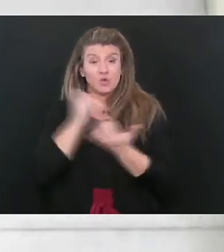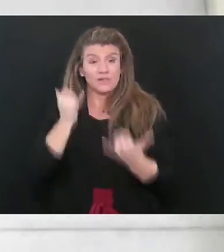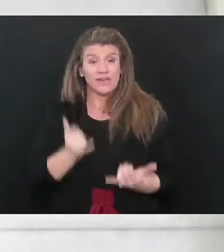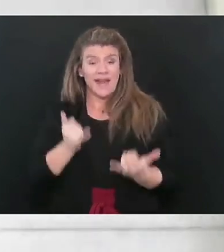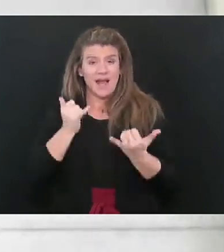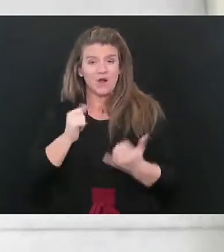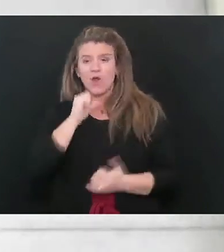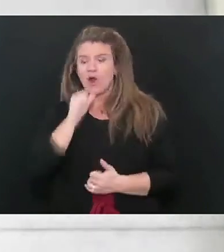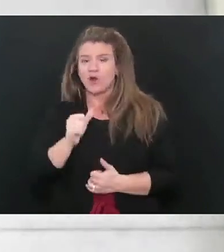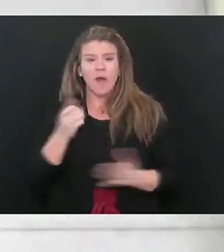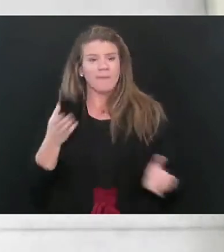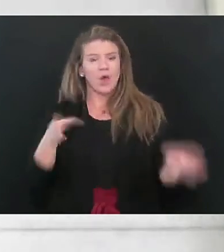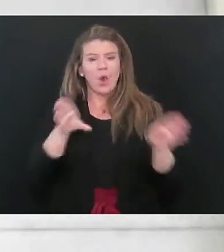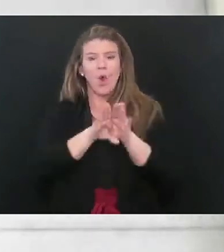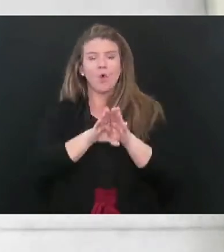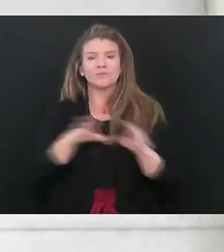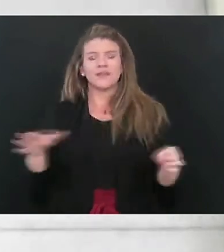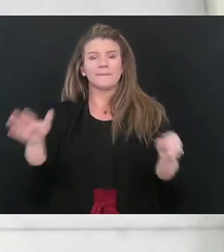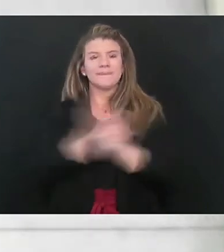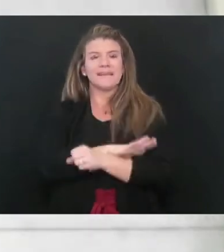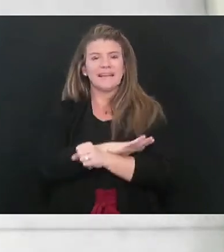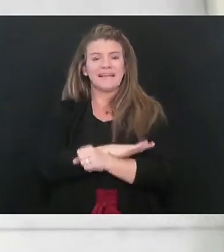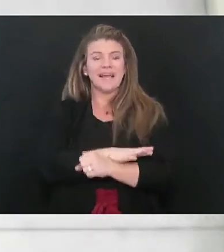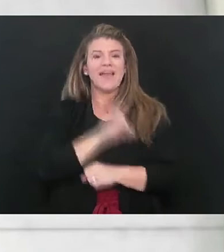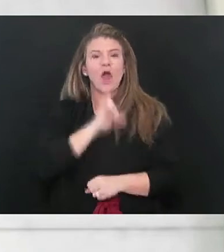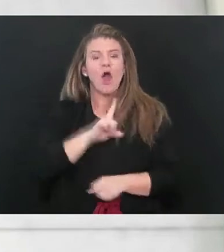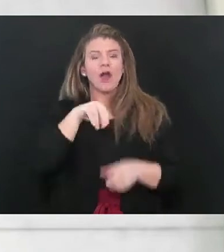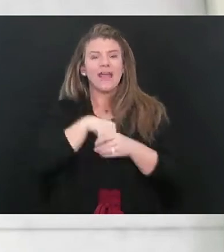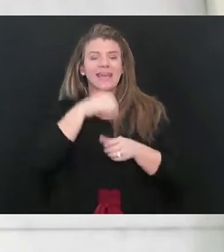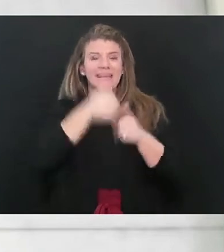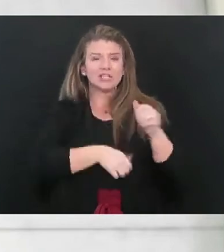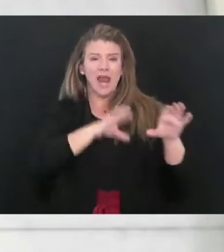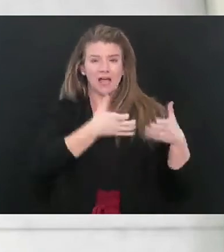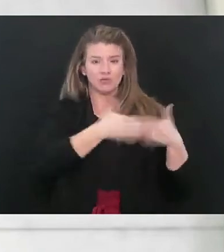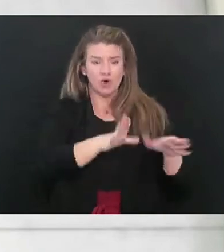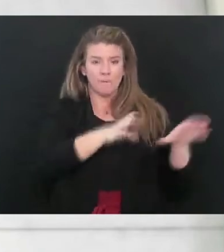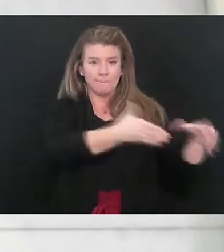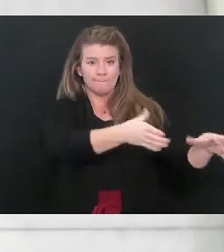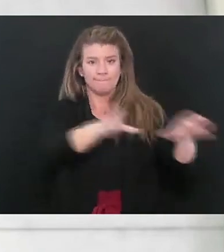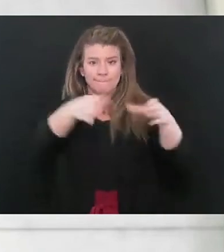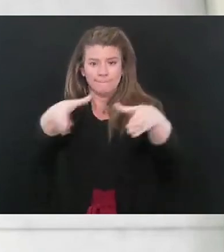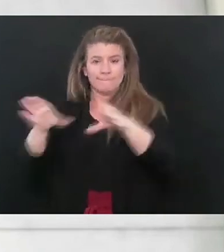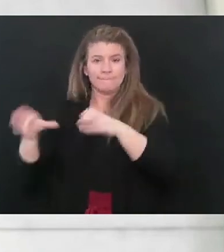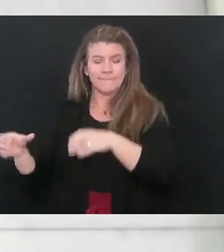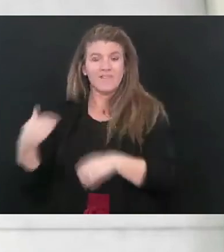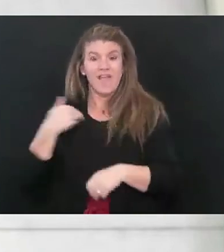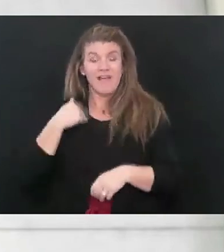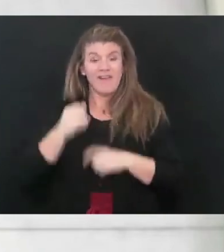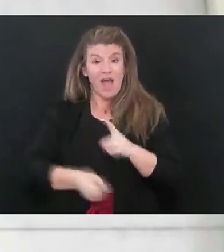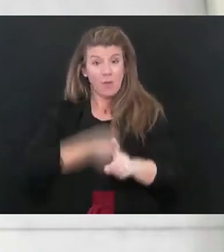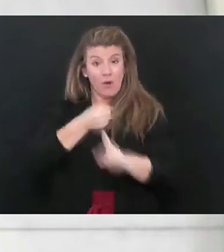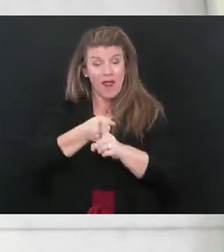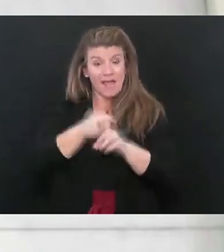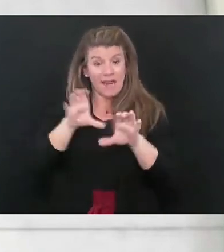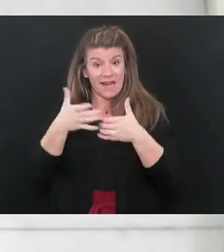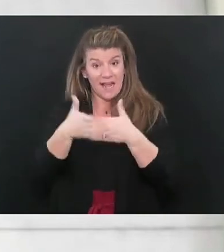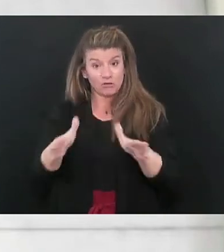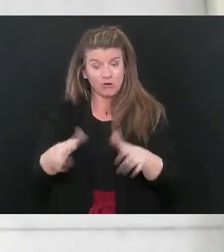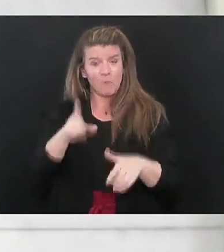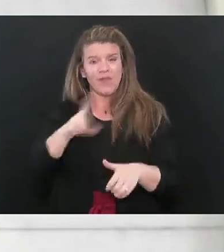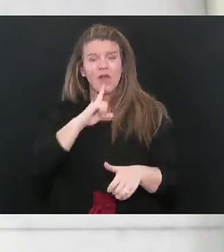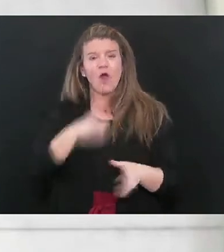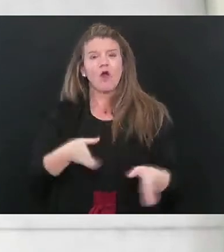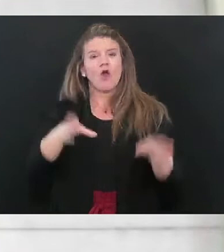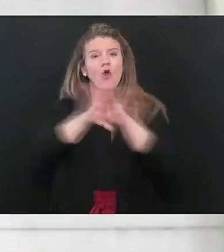not being closed entirely. They are by classroom. If there's a outbreak in a classroom, they are just closing